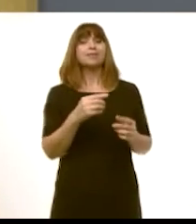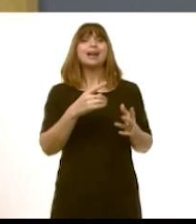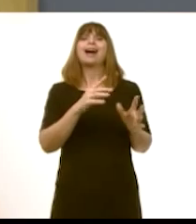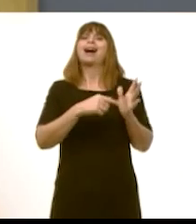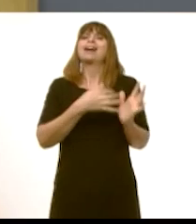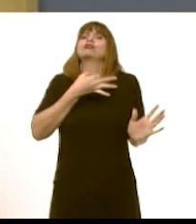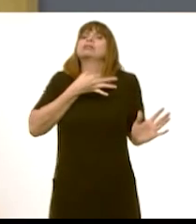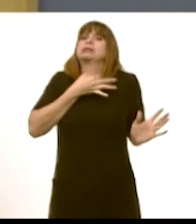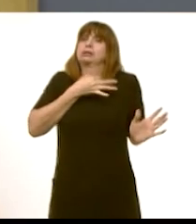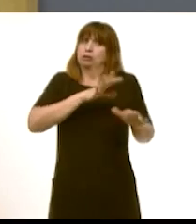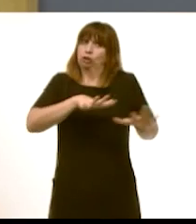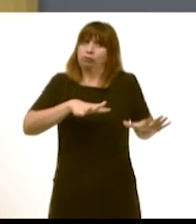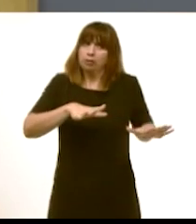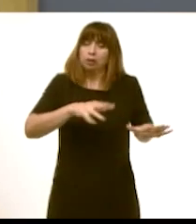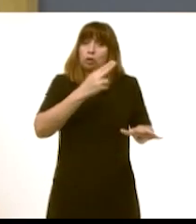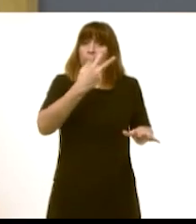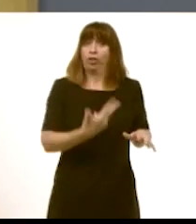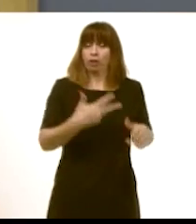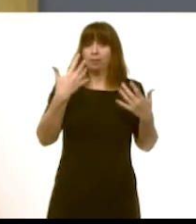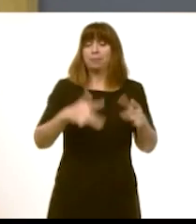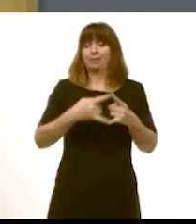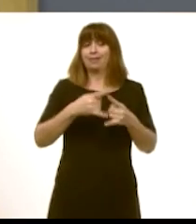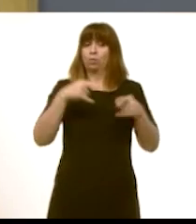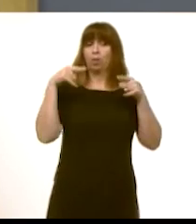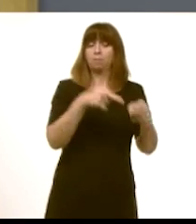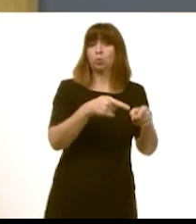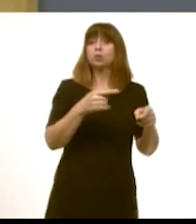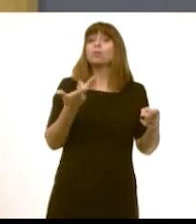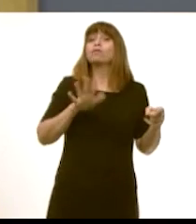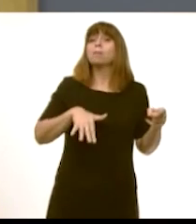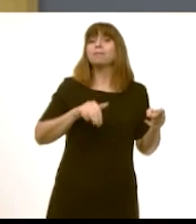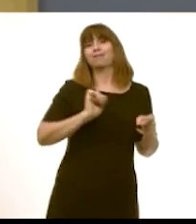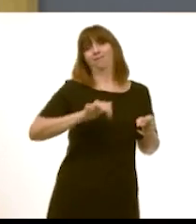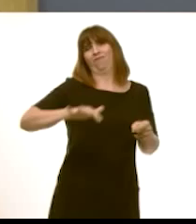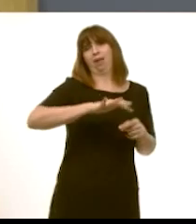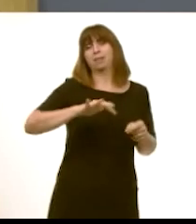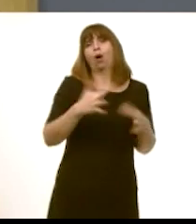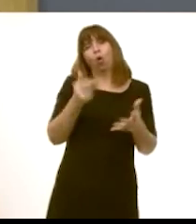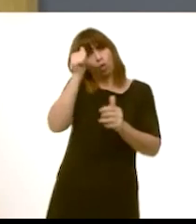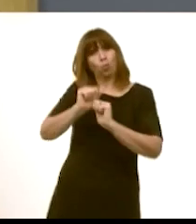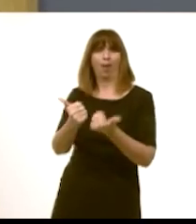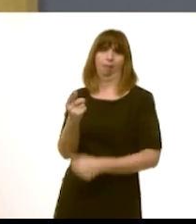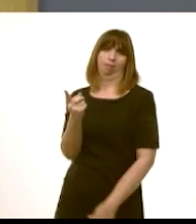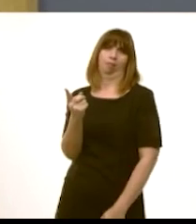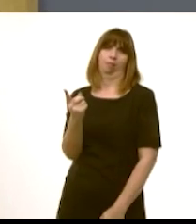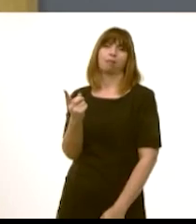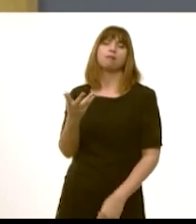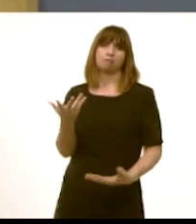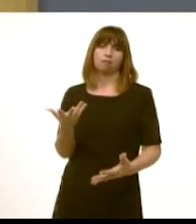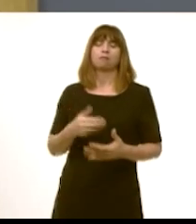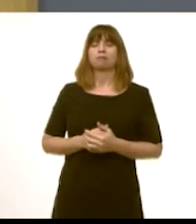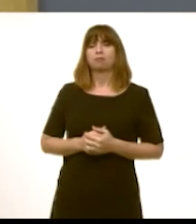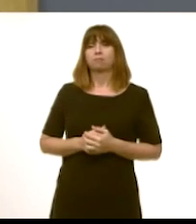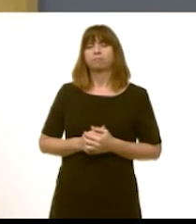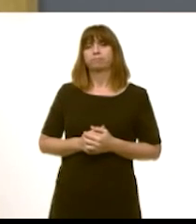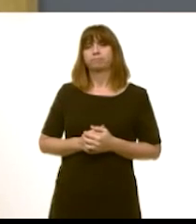children were abused sexually by a member of their own family or by someone known very close to their own